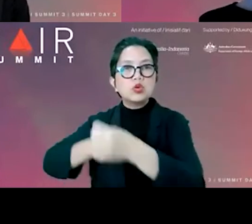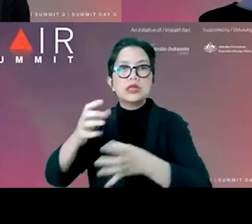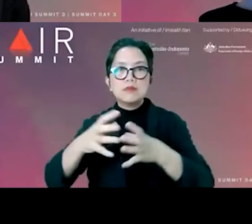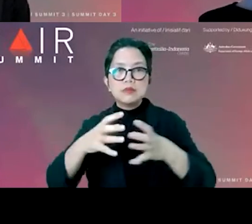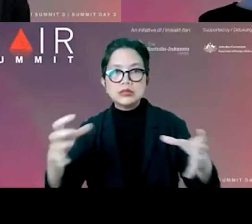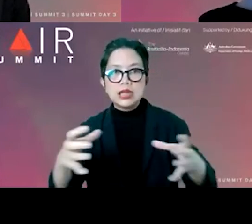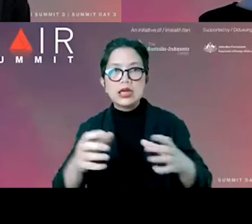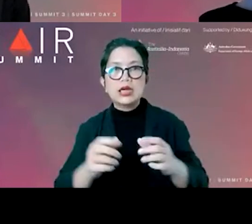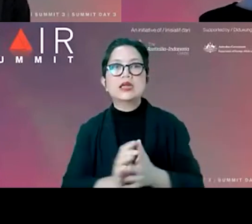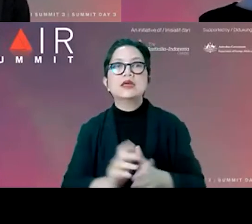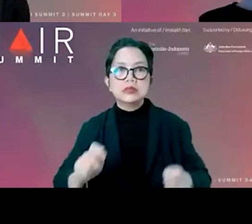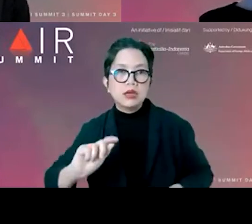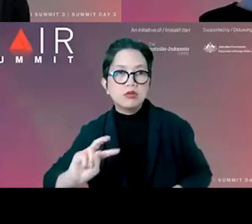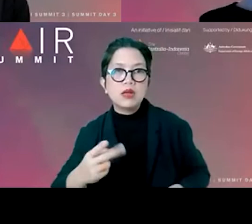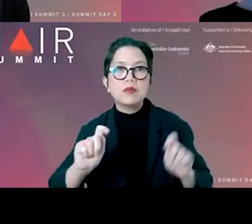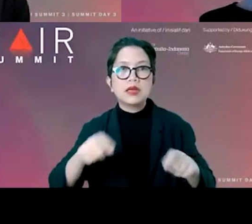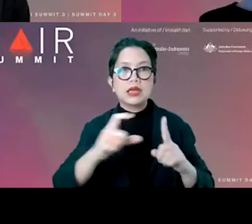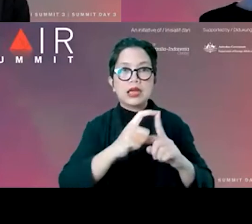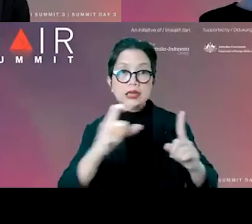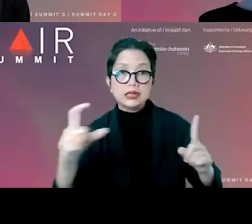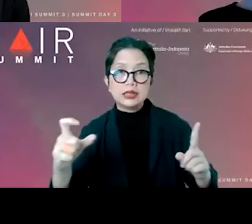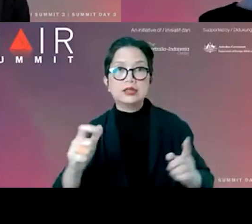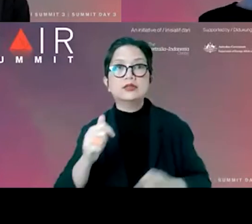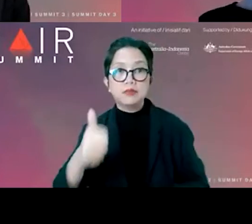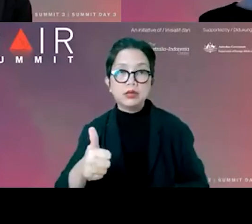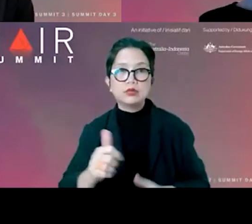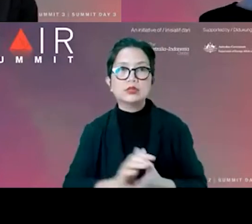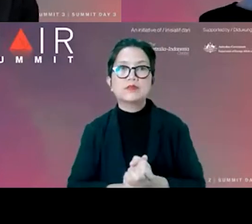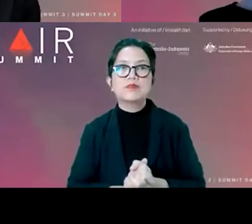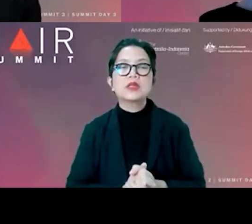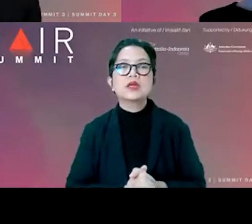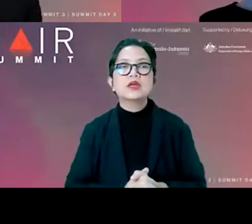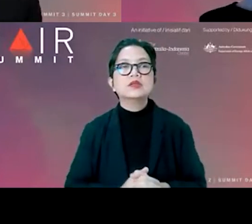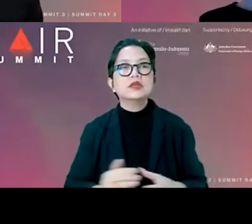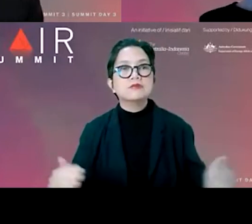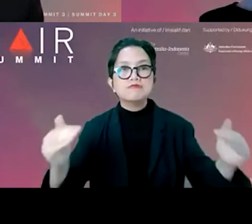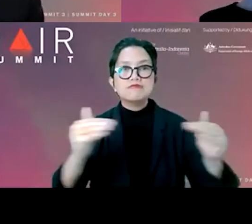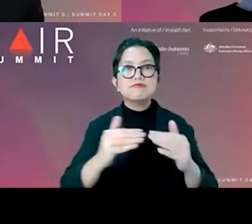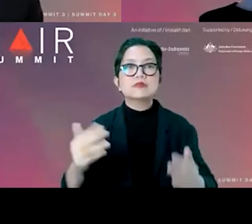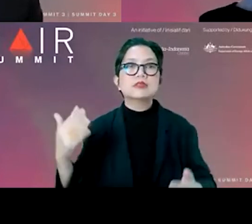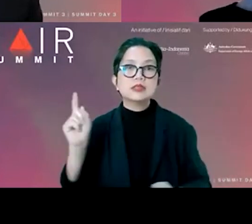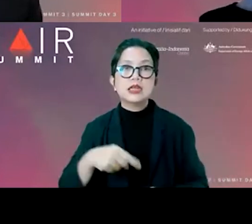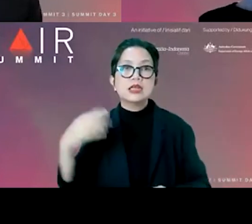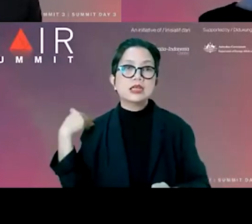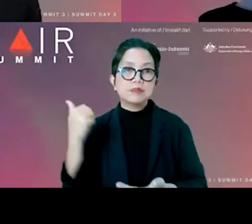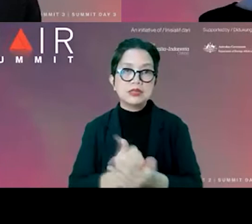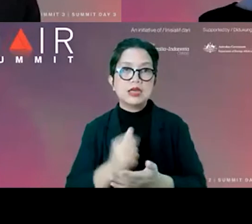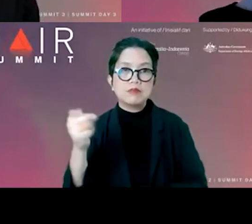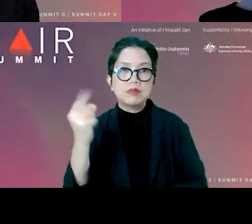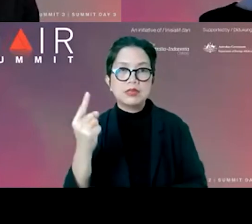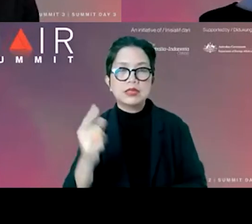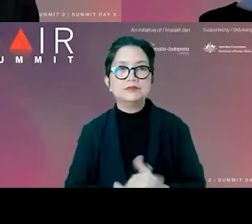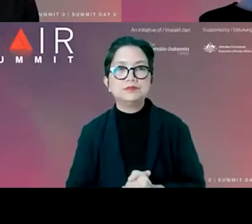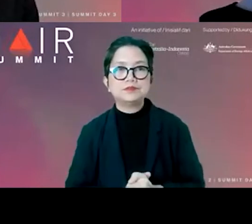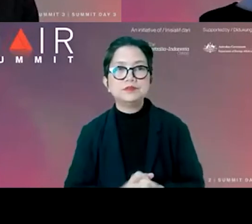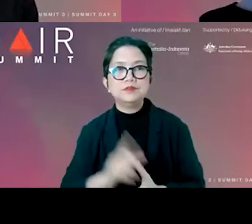social disruption like we're seeing in other countries, Helen. Thanks very much, John. And it should be noted that some studies have shown there